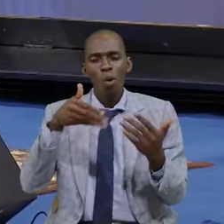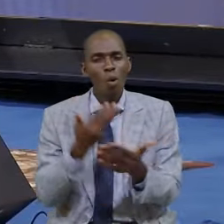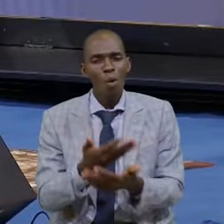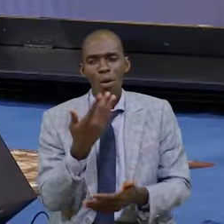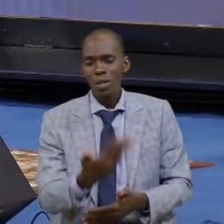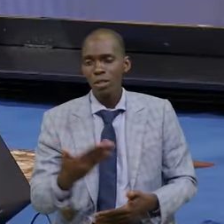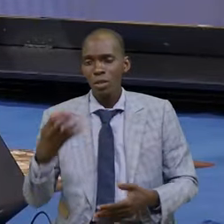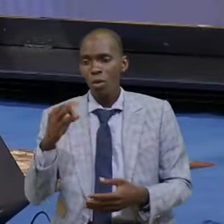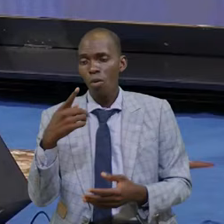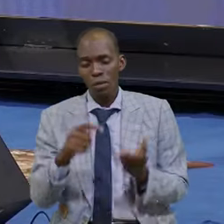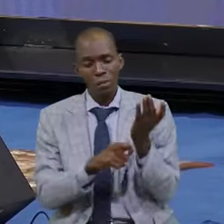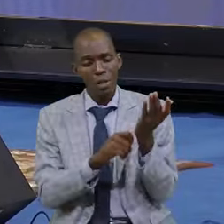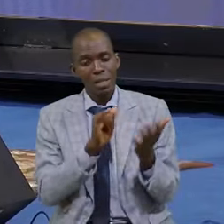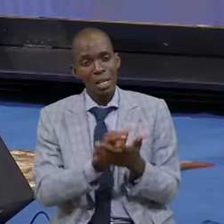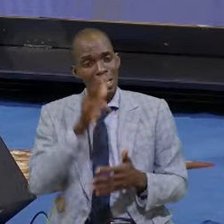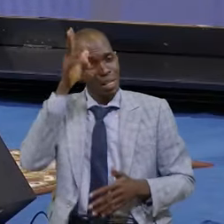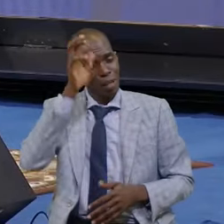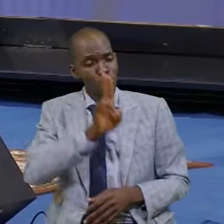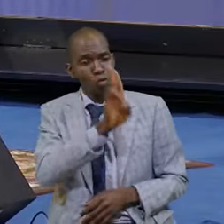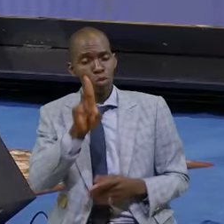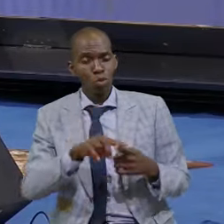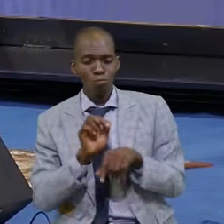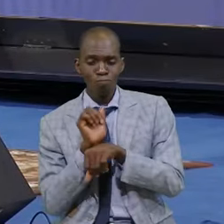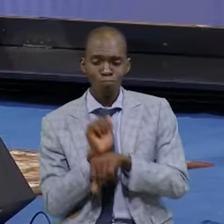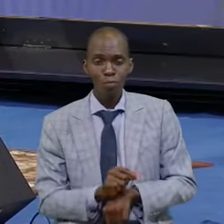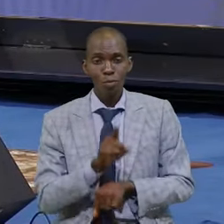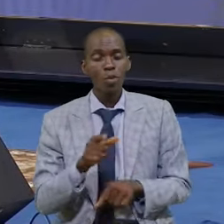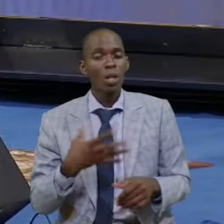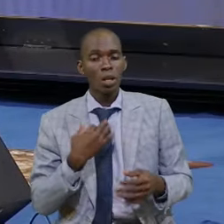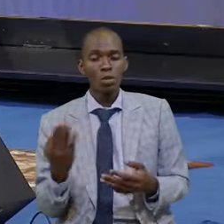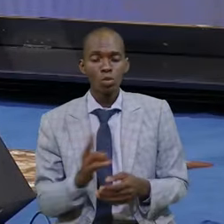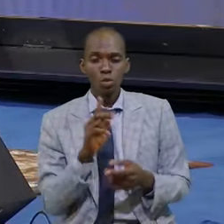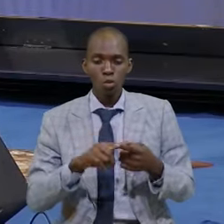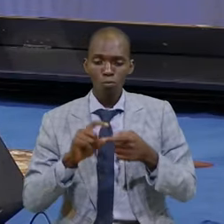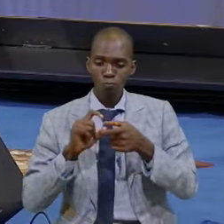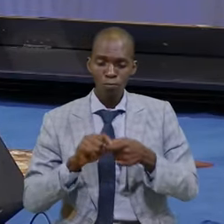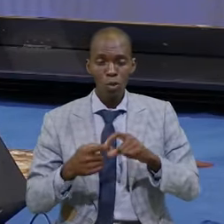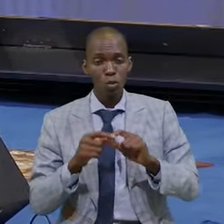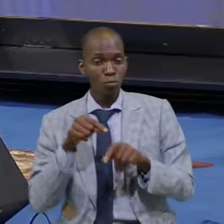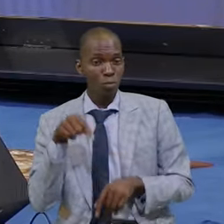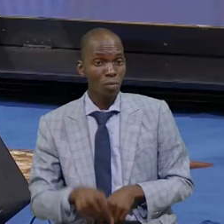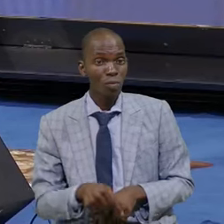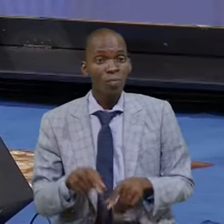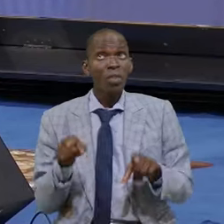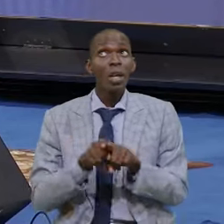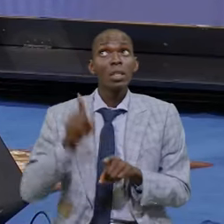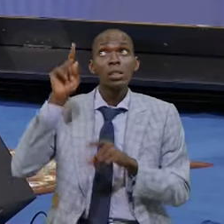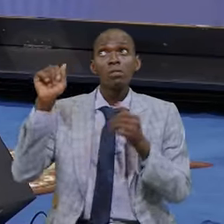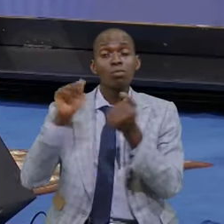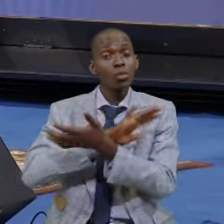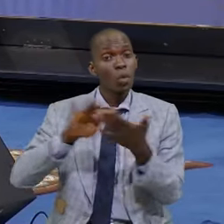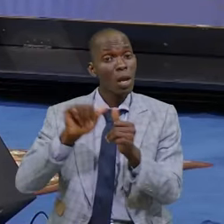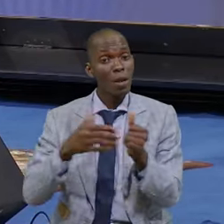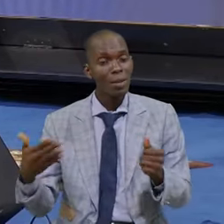the devil used to tie you with and used to pin you down with, as he destroys everything,